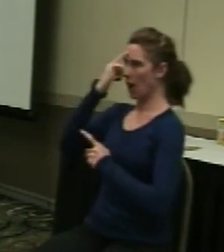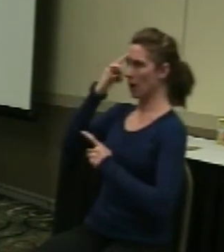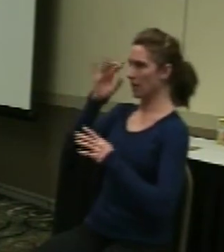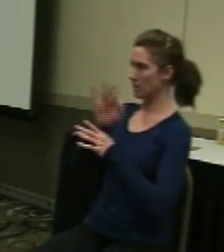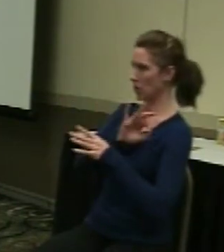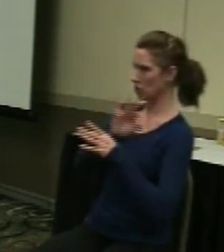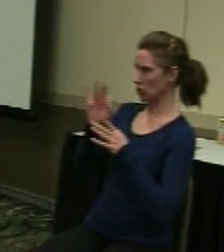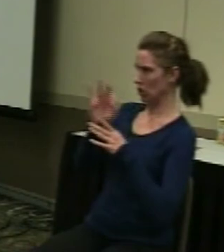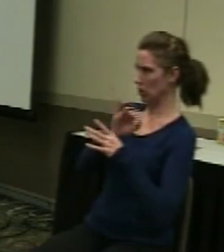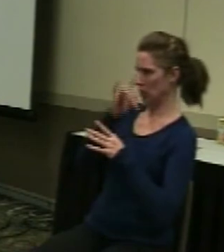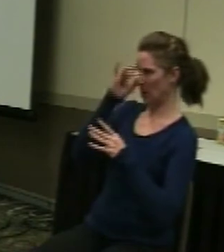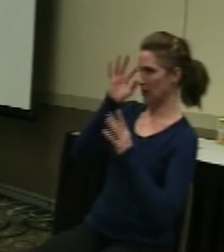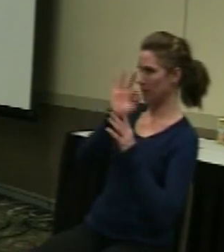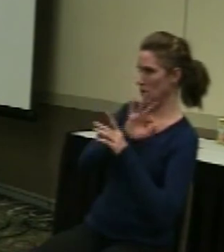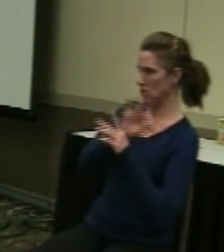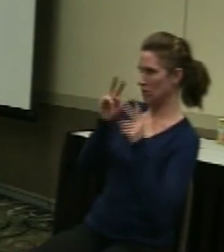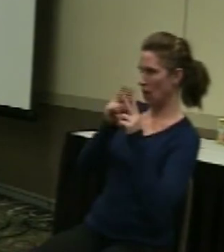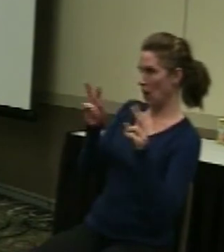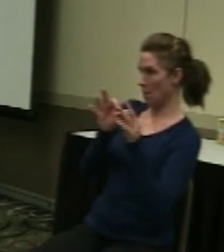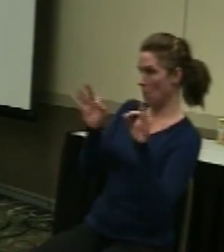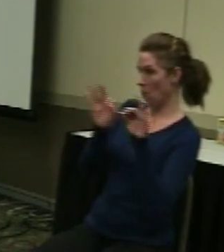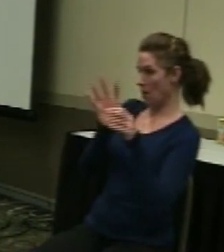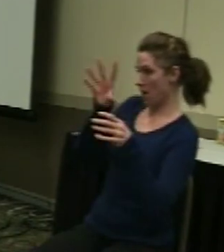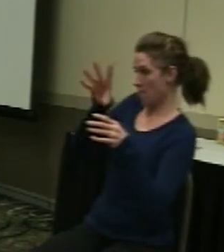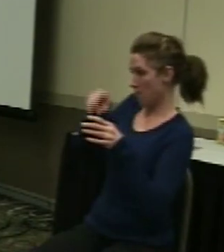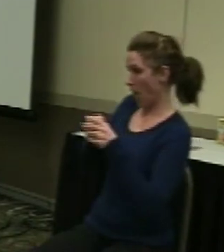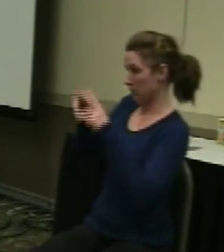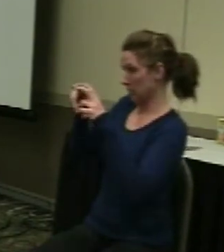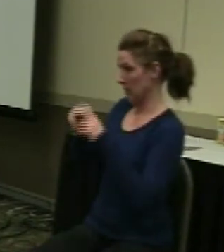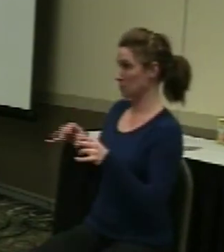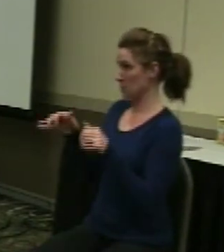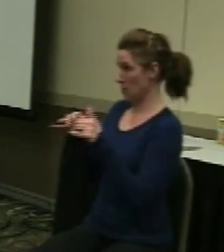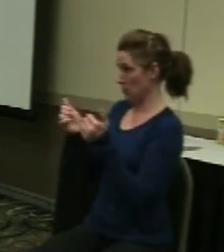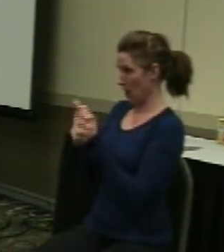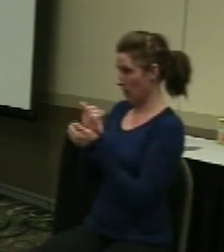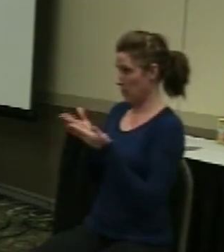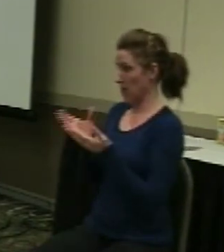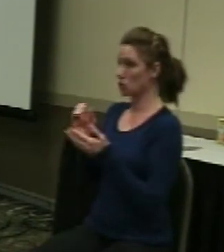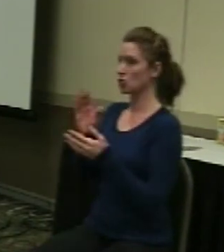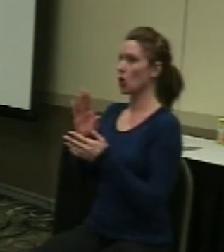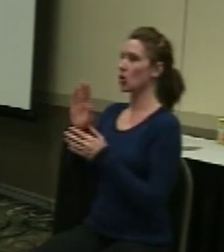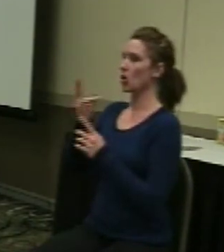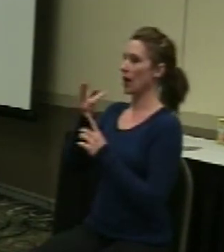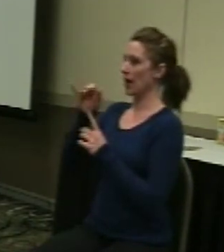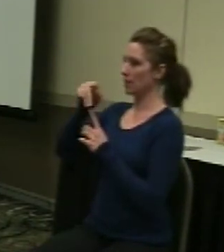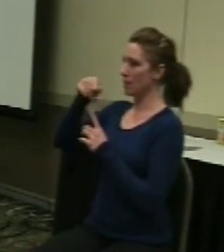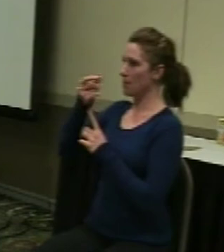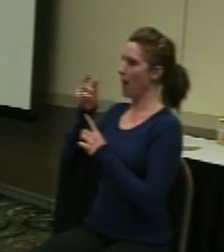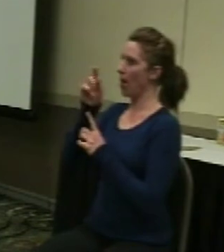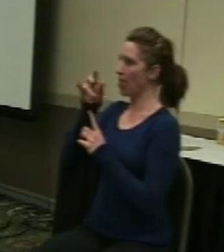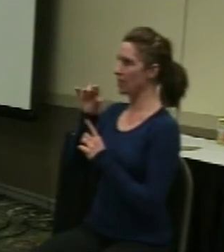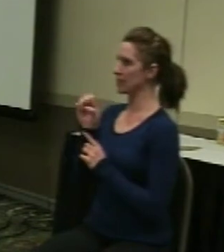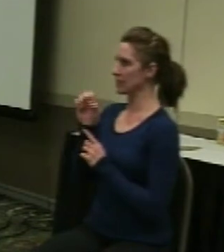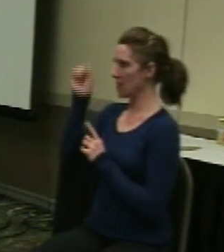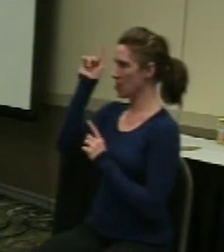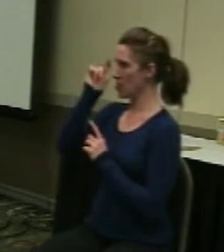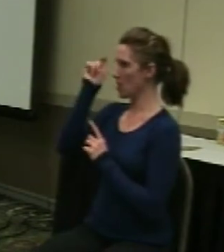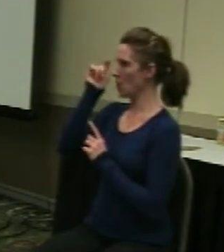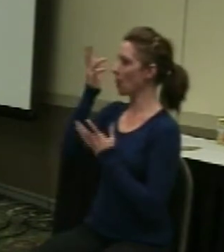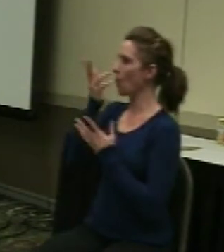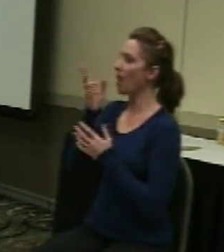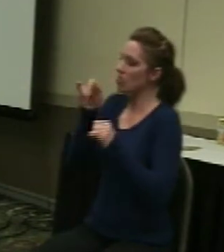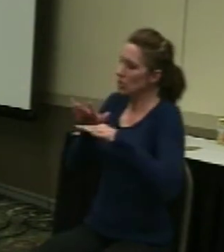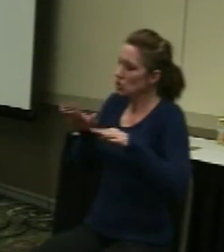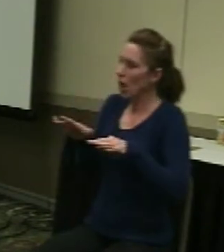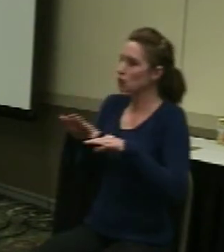kinds of things you're going to be observing and measuring. Okay? So your hypothesis, this child is doing this